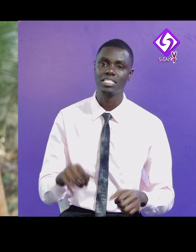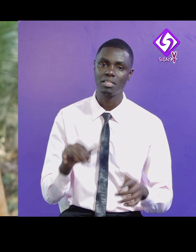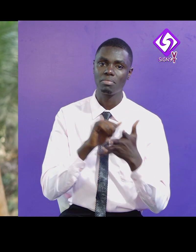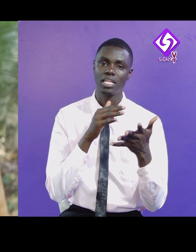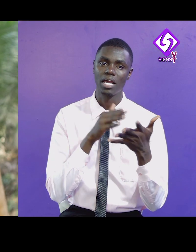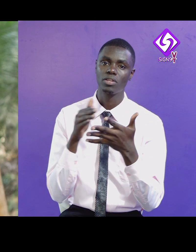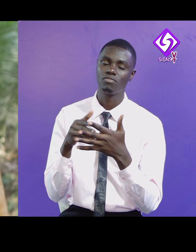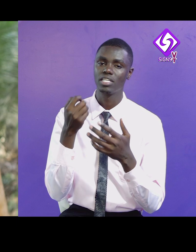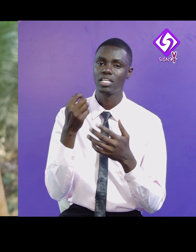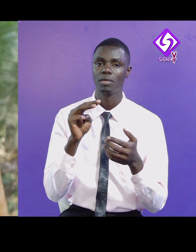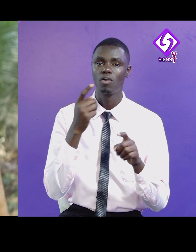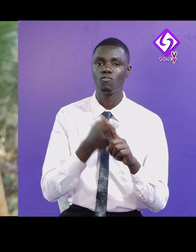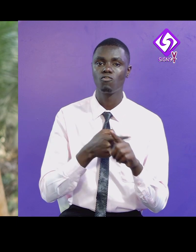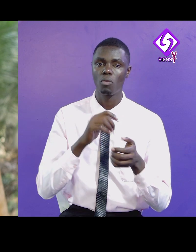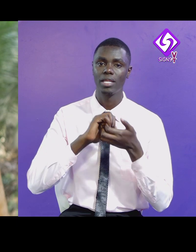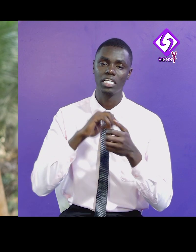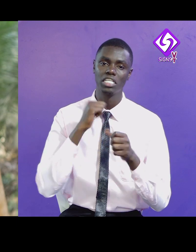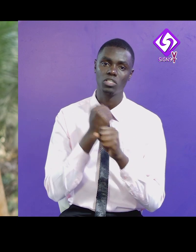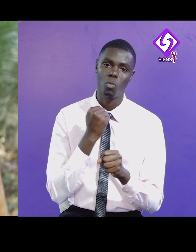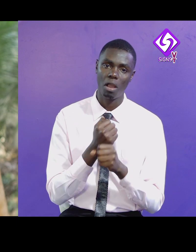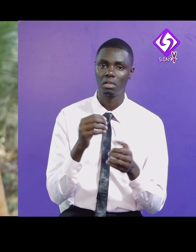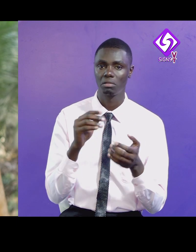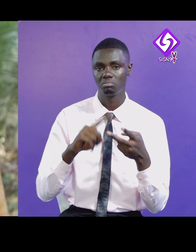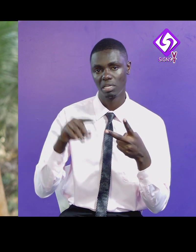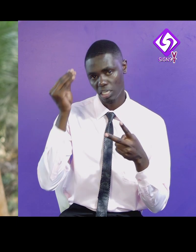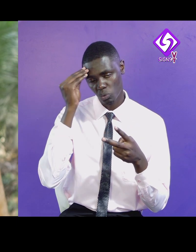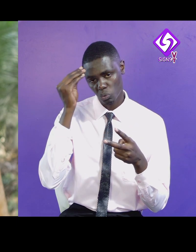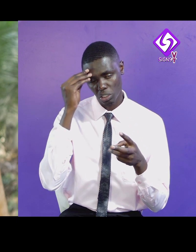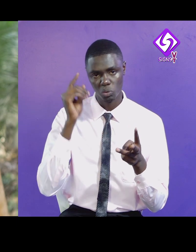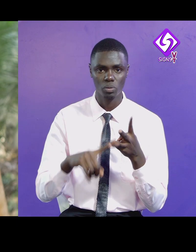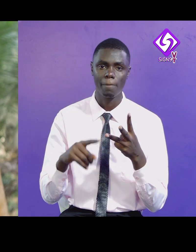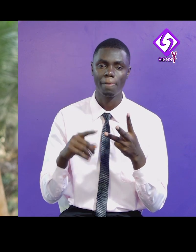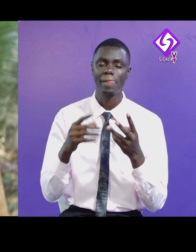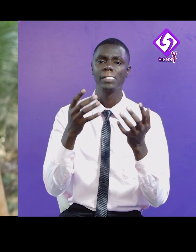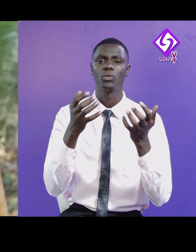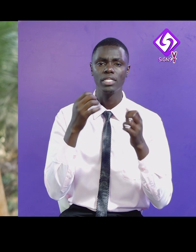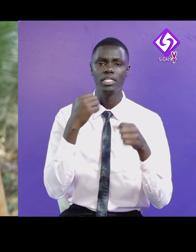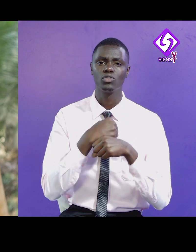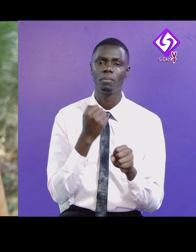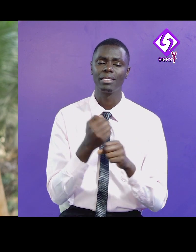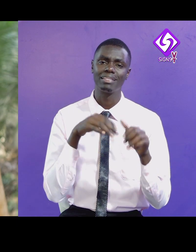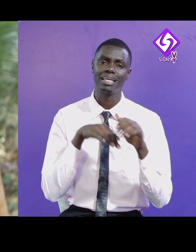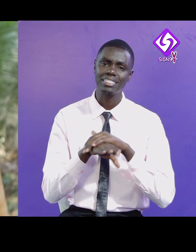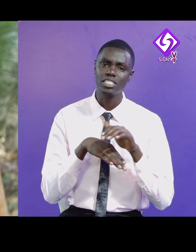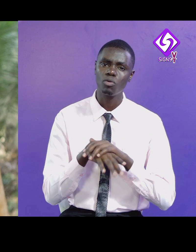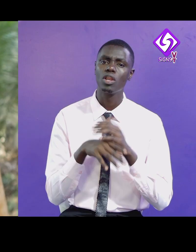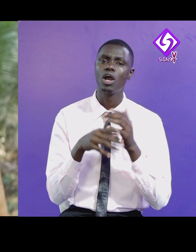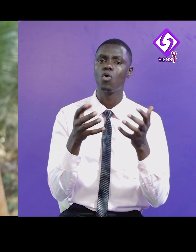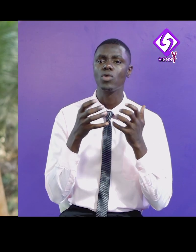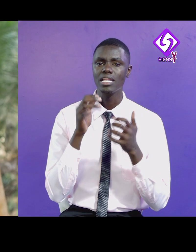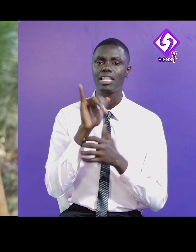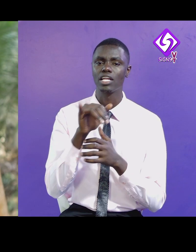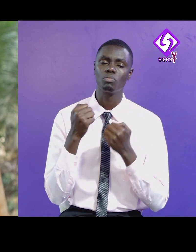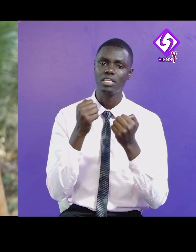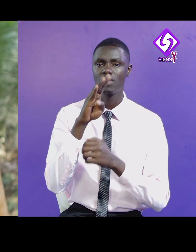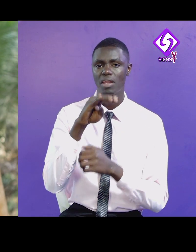are preventing them from engaging in work, education. We need to make it accessible. We need that to be